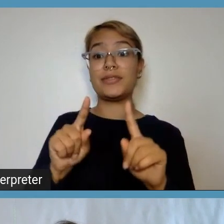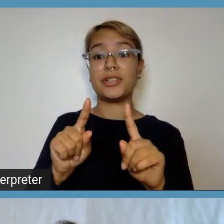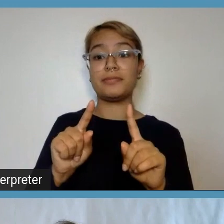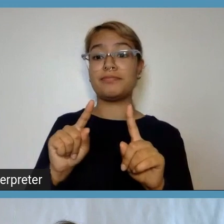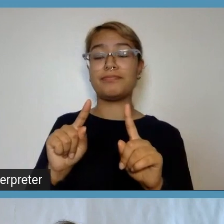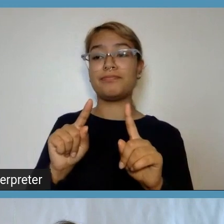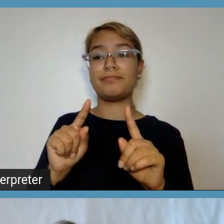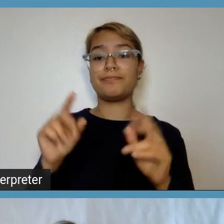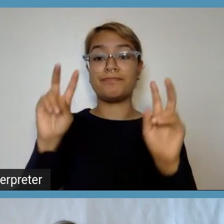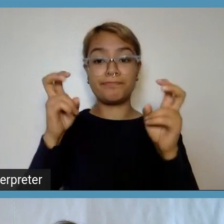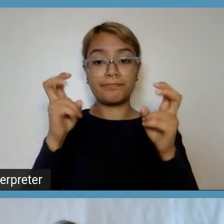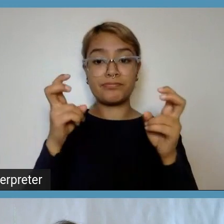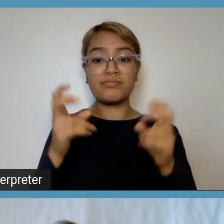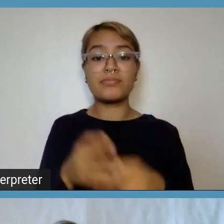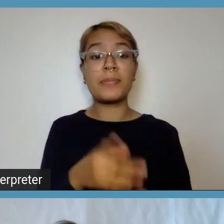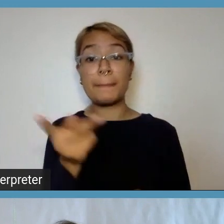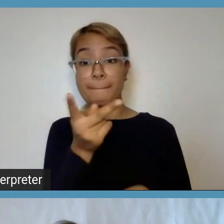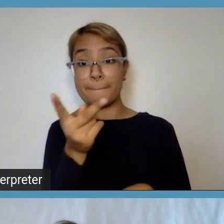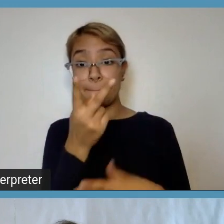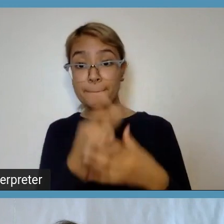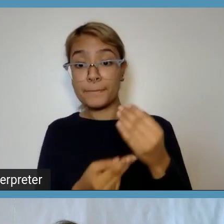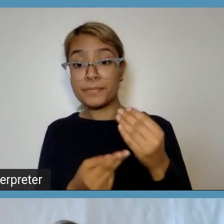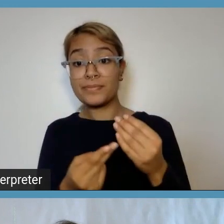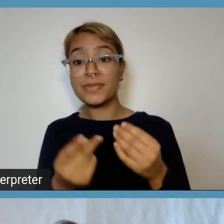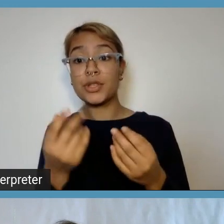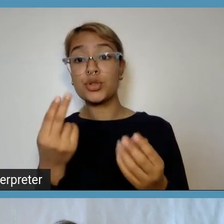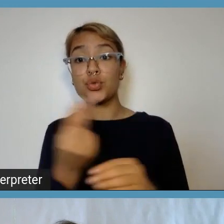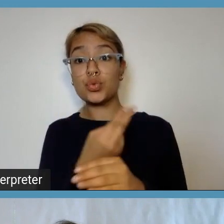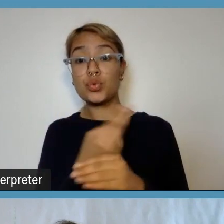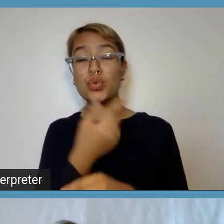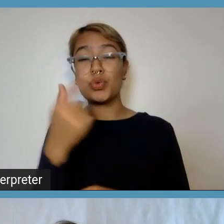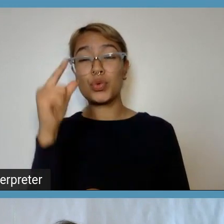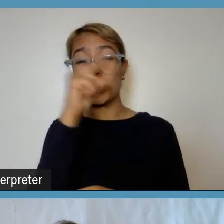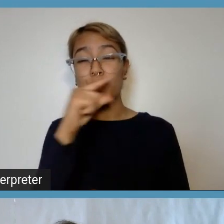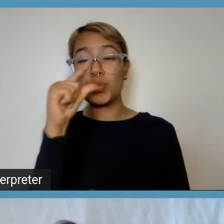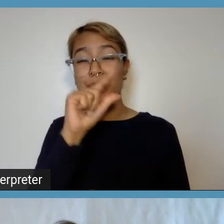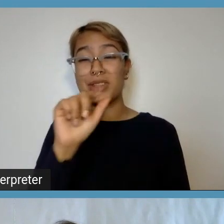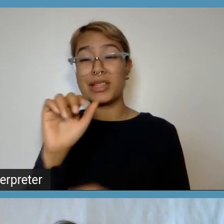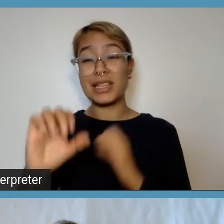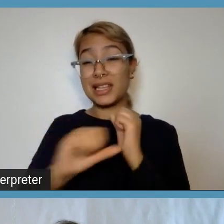of topics, have either of you ever utilized Google Ad Grants?